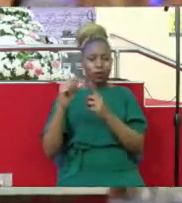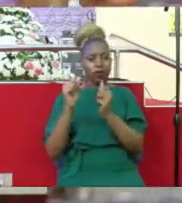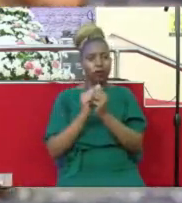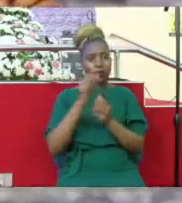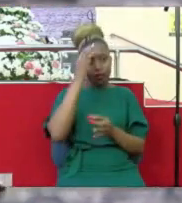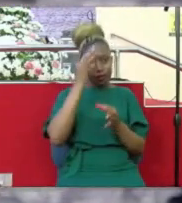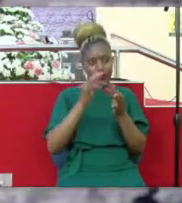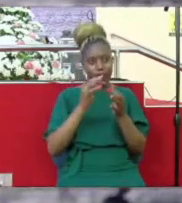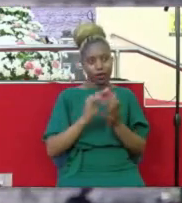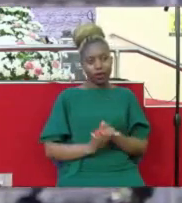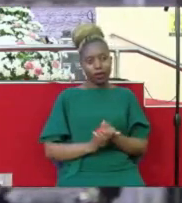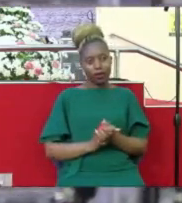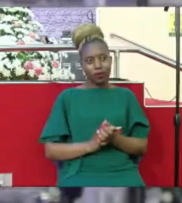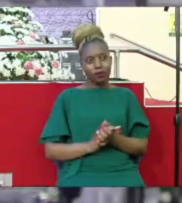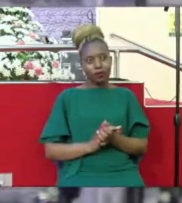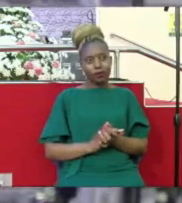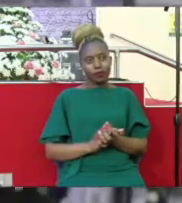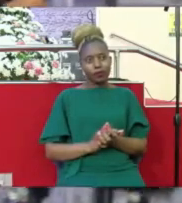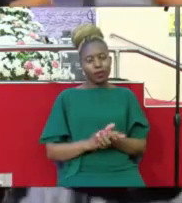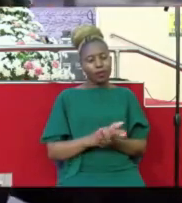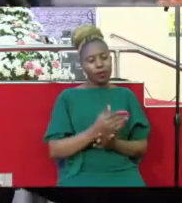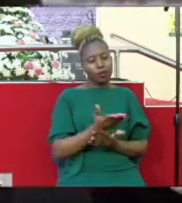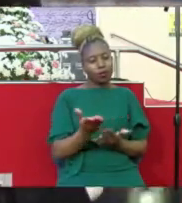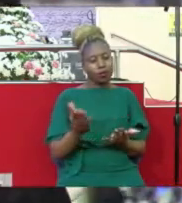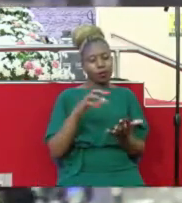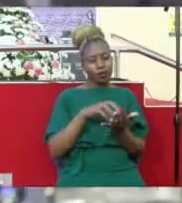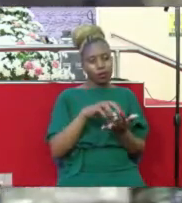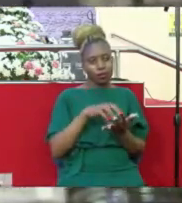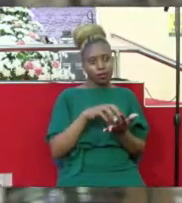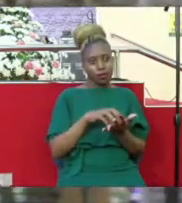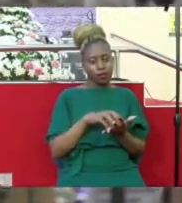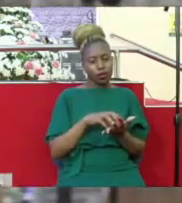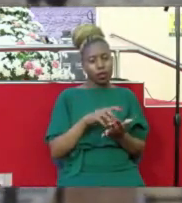May this season, this chance moment,